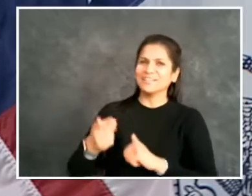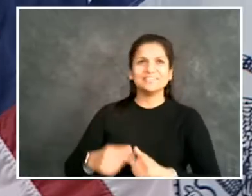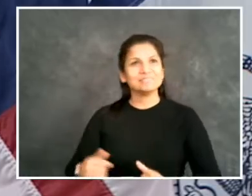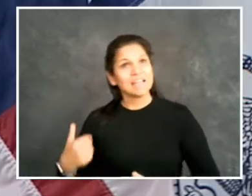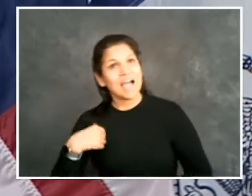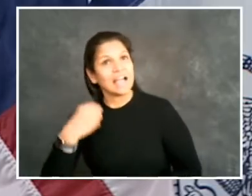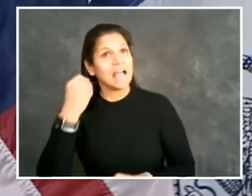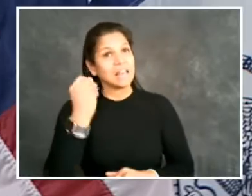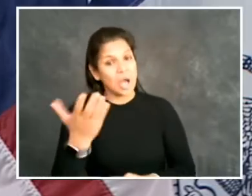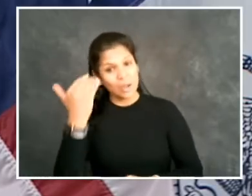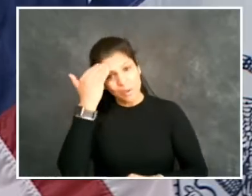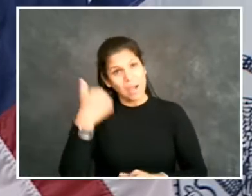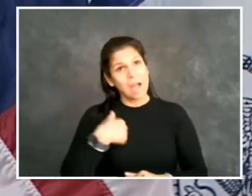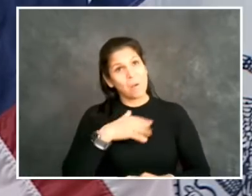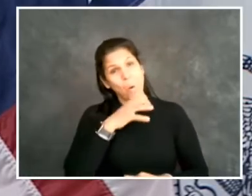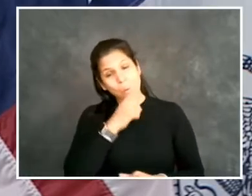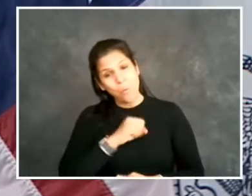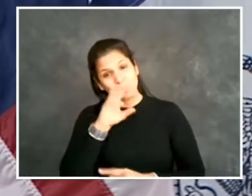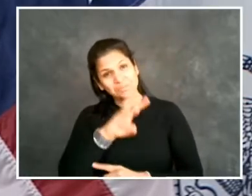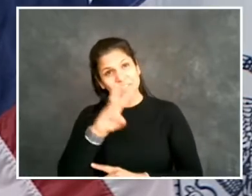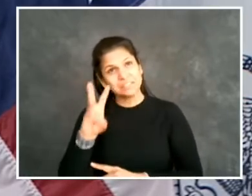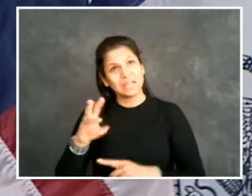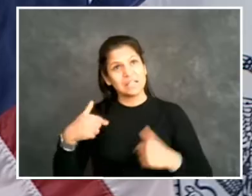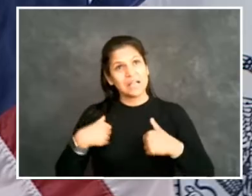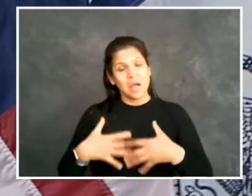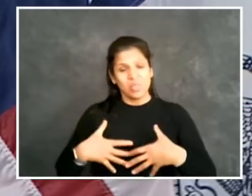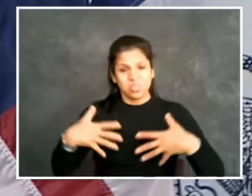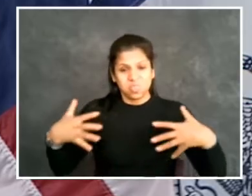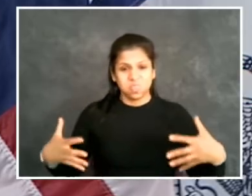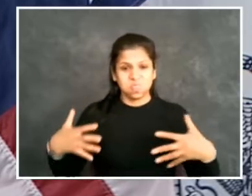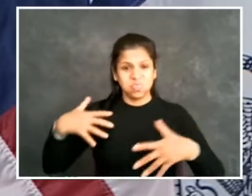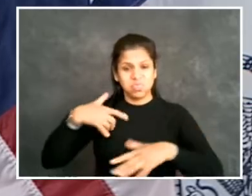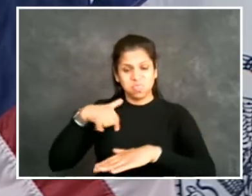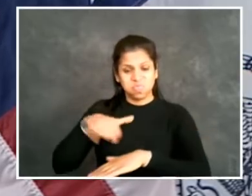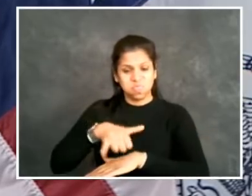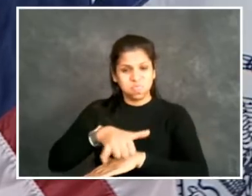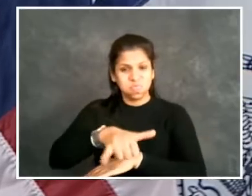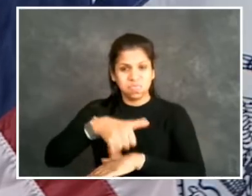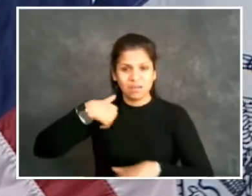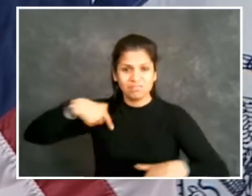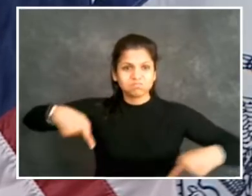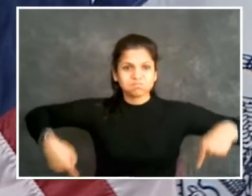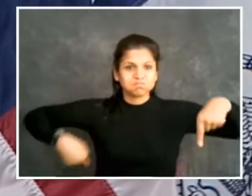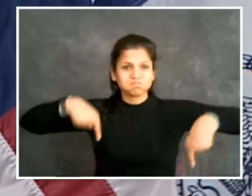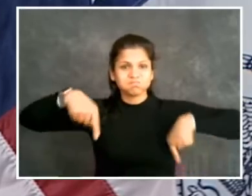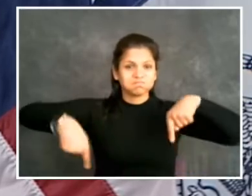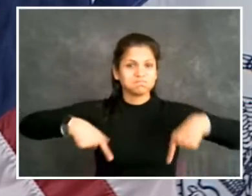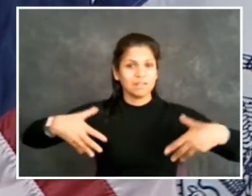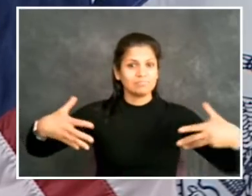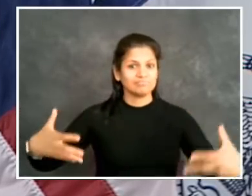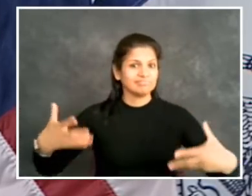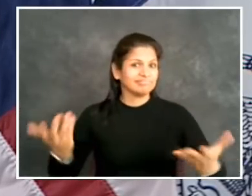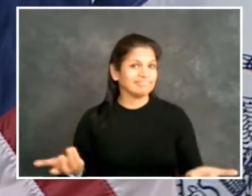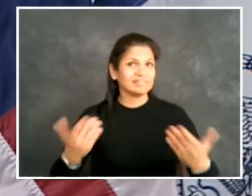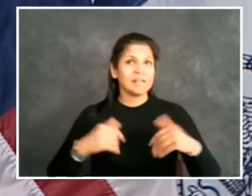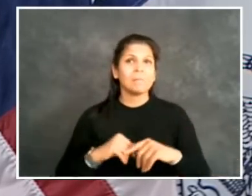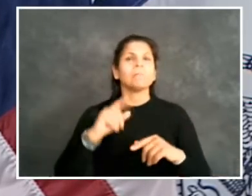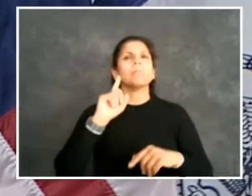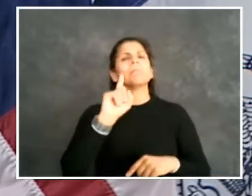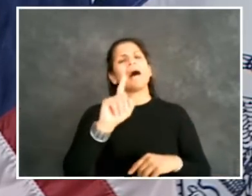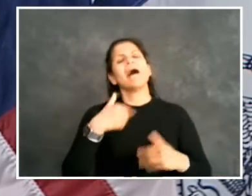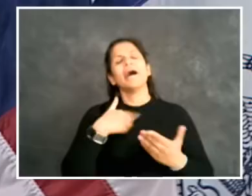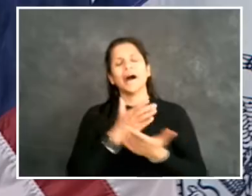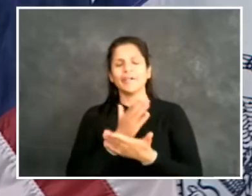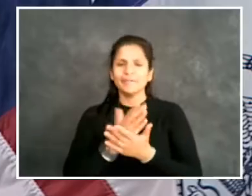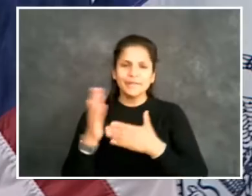proposed a rent freeze and renters being allowed to use their security deposits for rent, but the Rent Guidelines Board has always had the legal power to lower